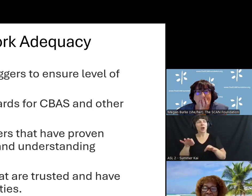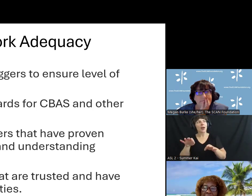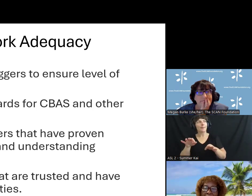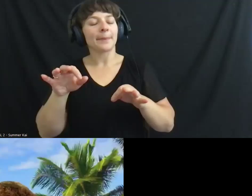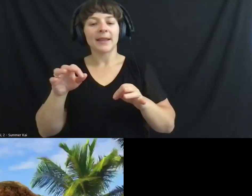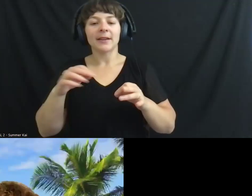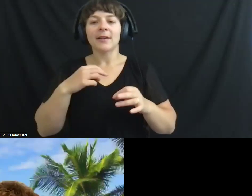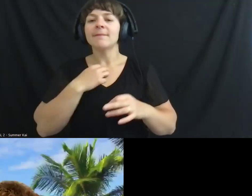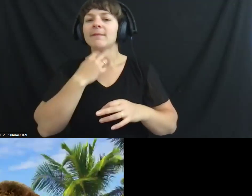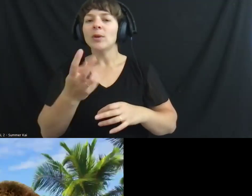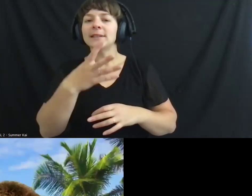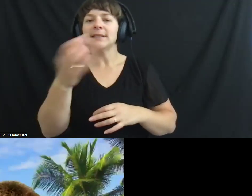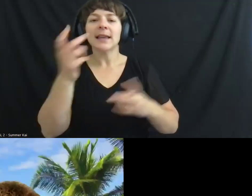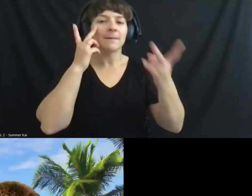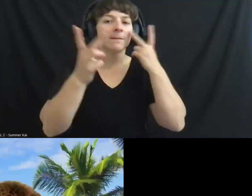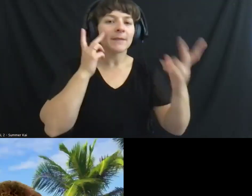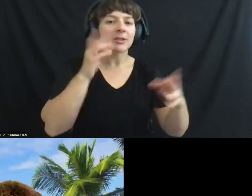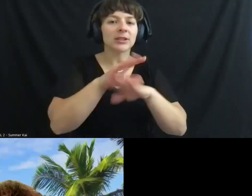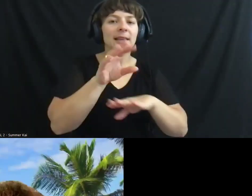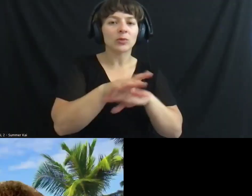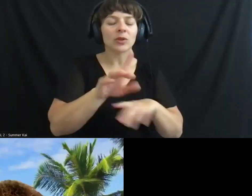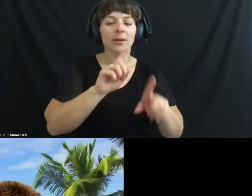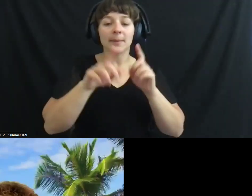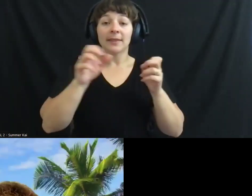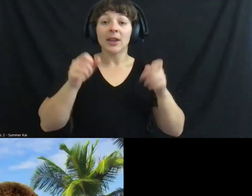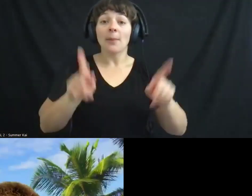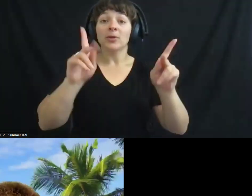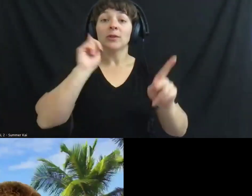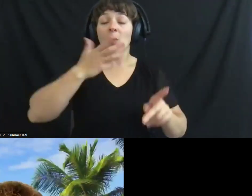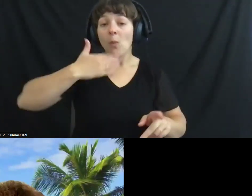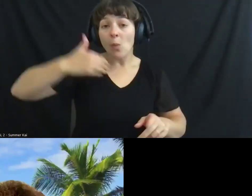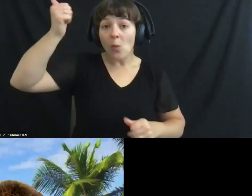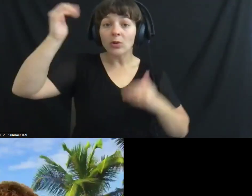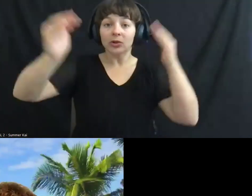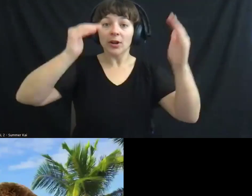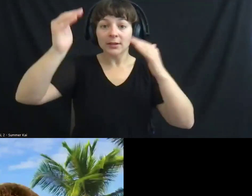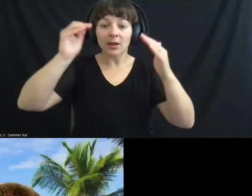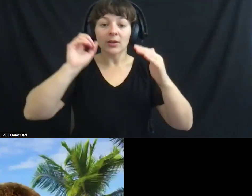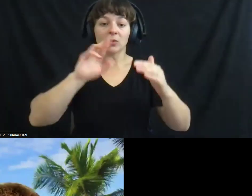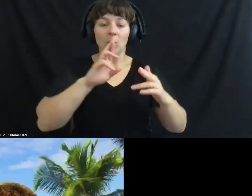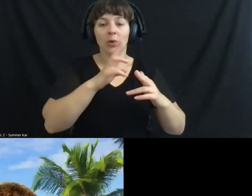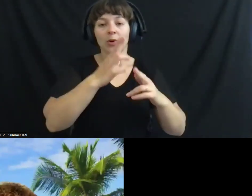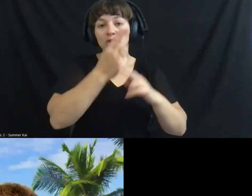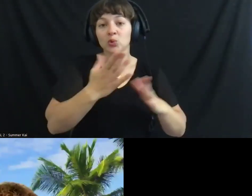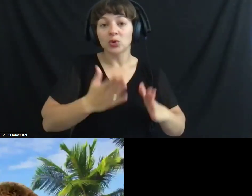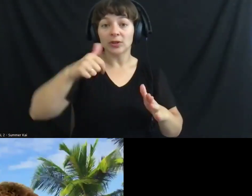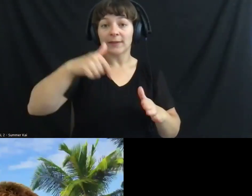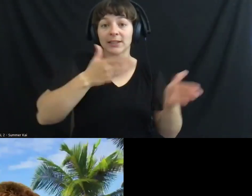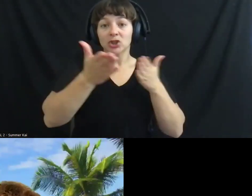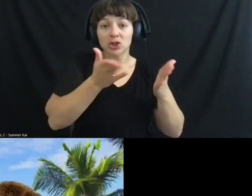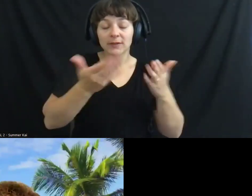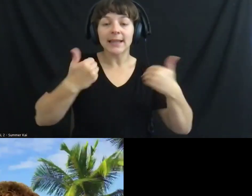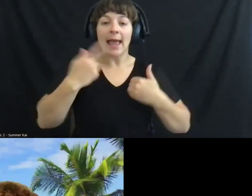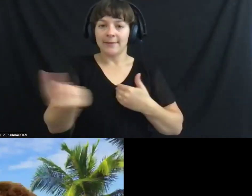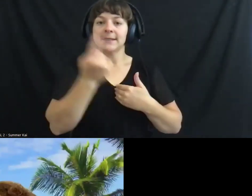Council, the opportunity just for older adults or users of the services to have someone to be